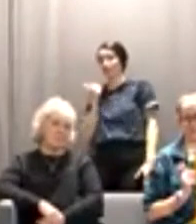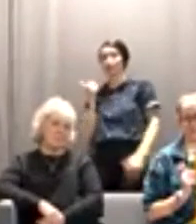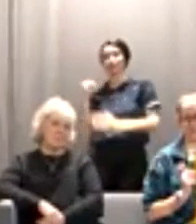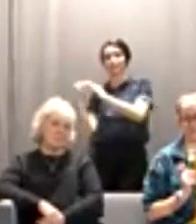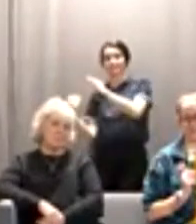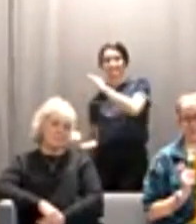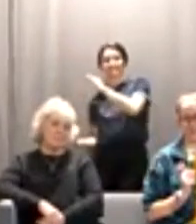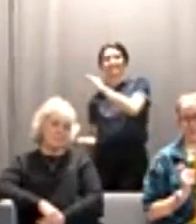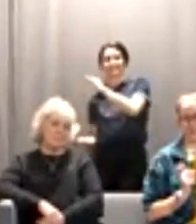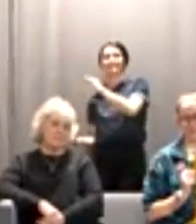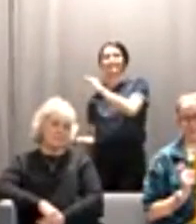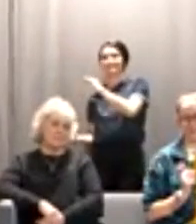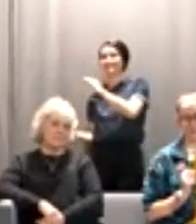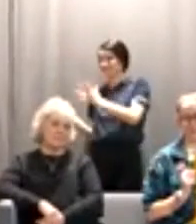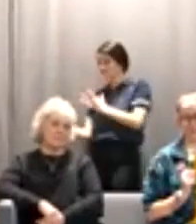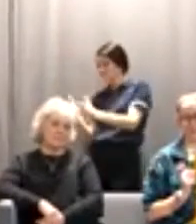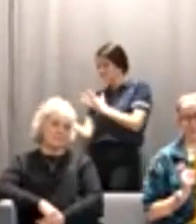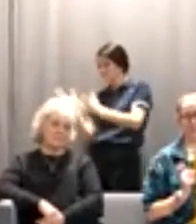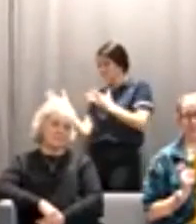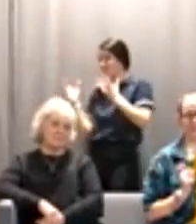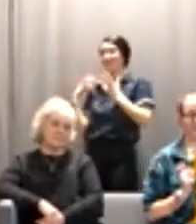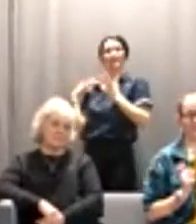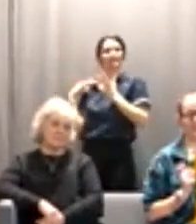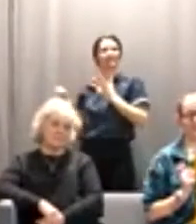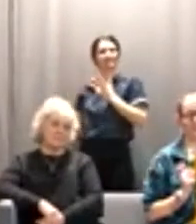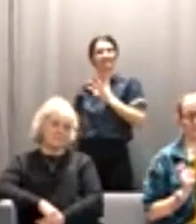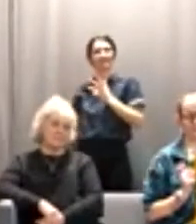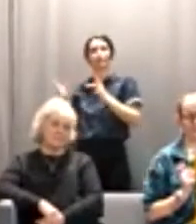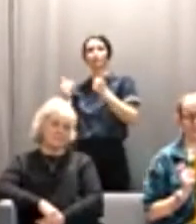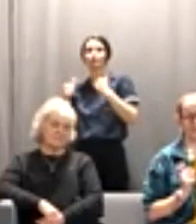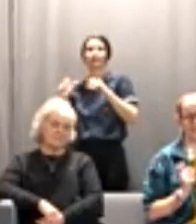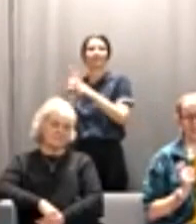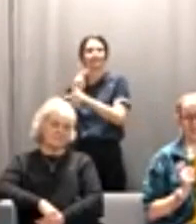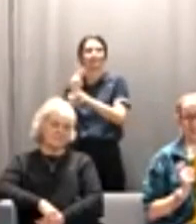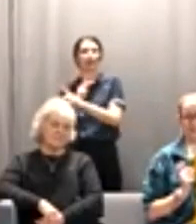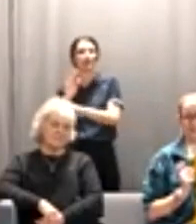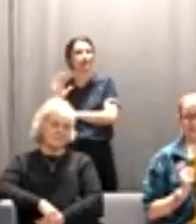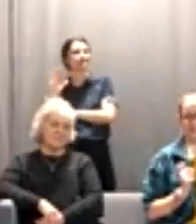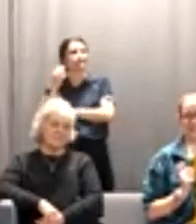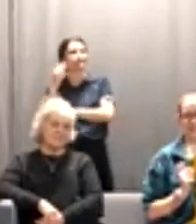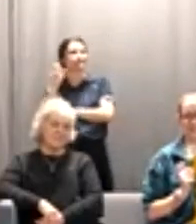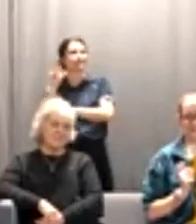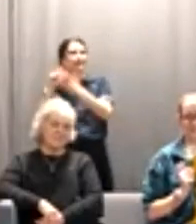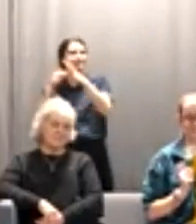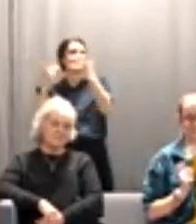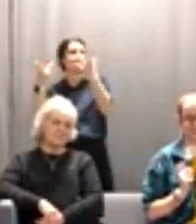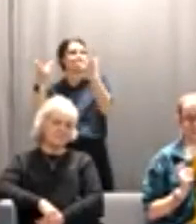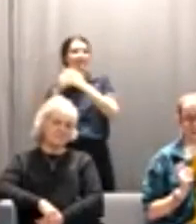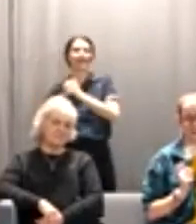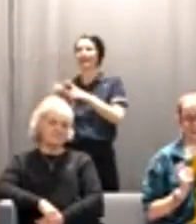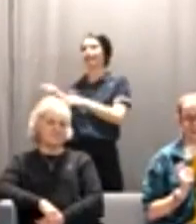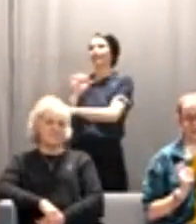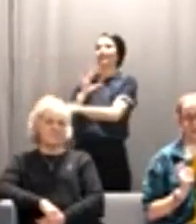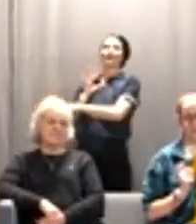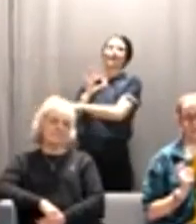like kids who are exploring their gender, and they are so cool to me. And I just think that keeping kind of